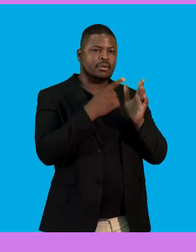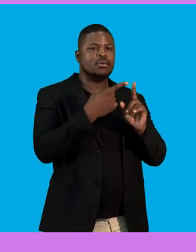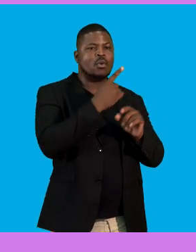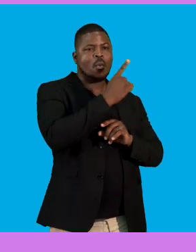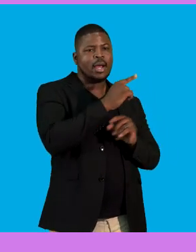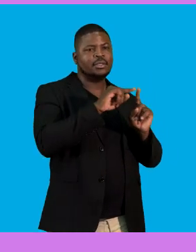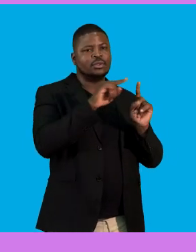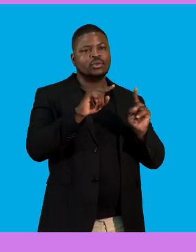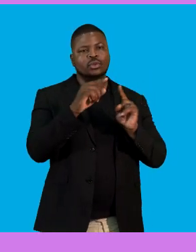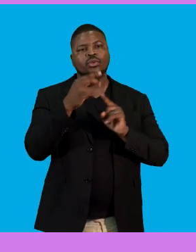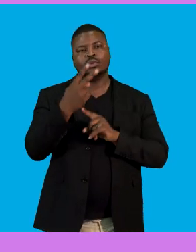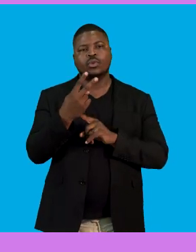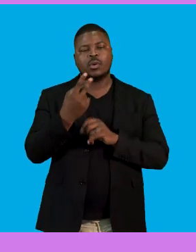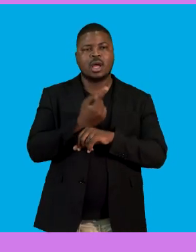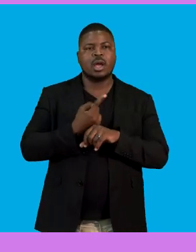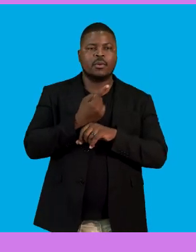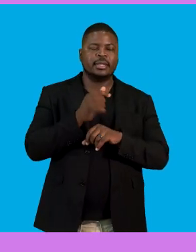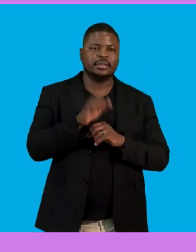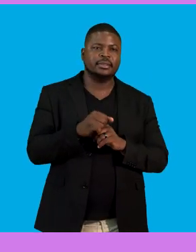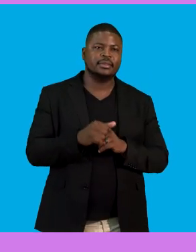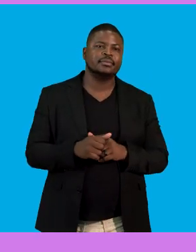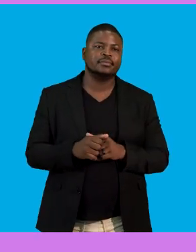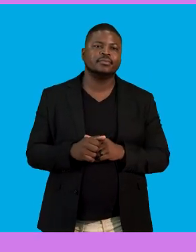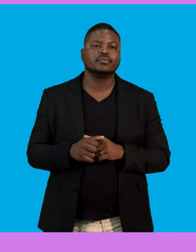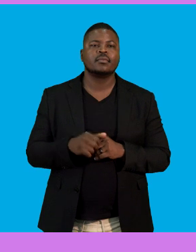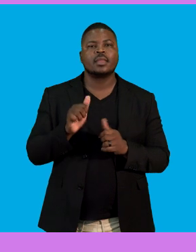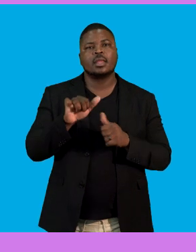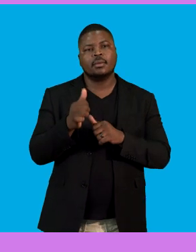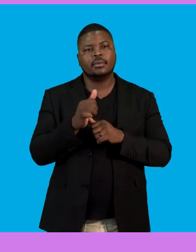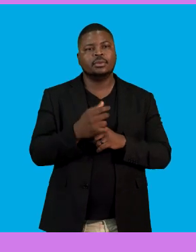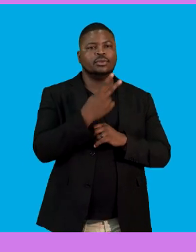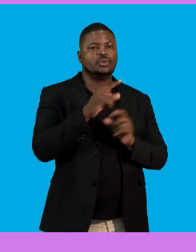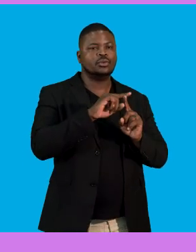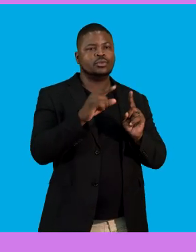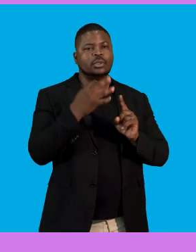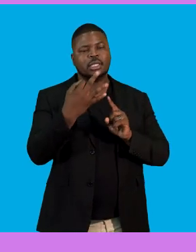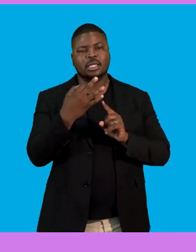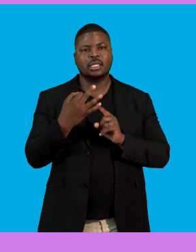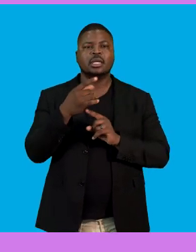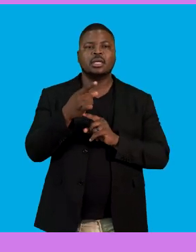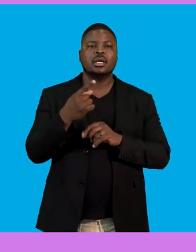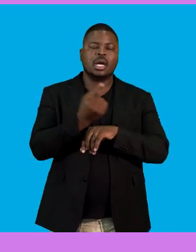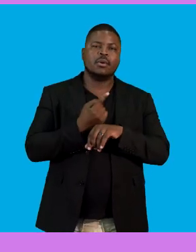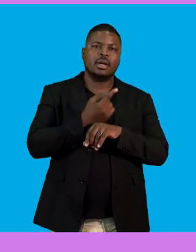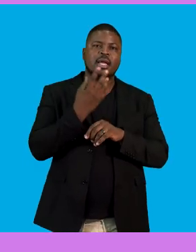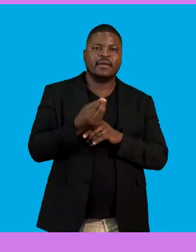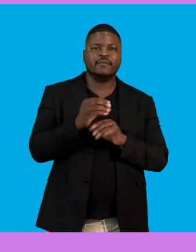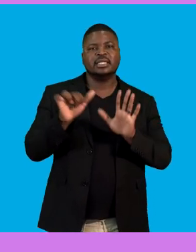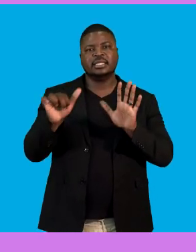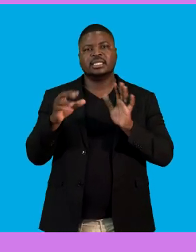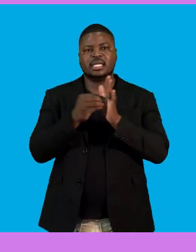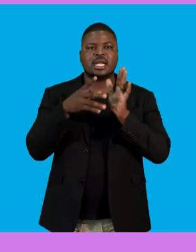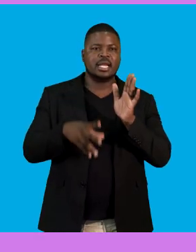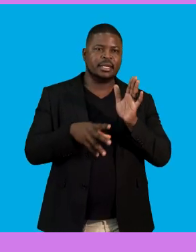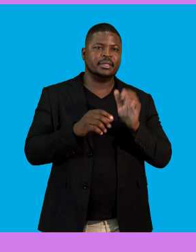our 4 learners. We draw it like that. And then between 2 to 3 hours, we've got 6 learners. Here